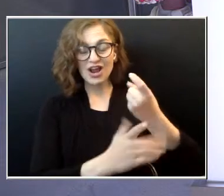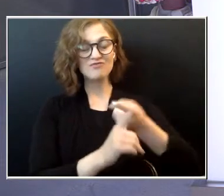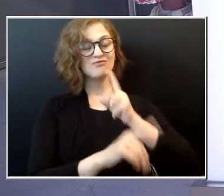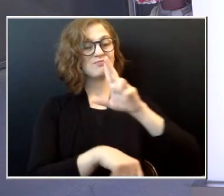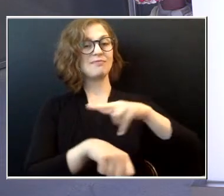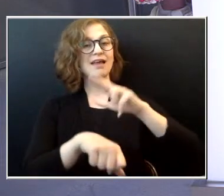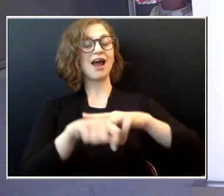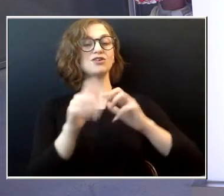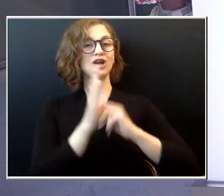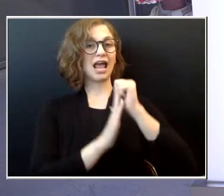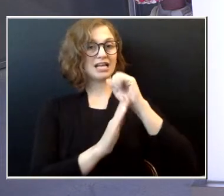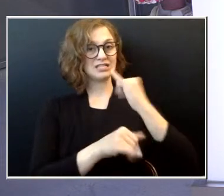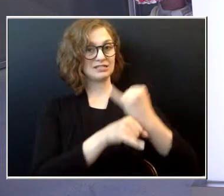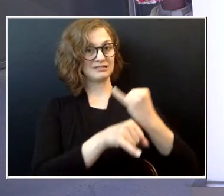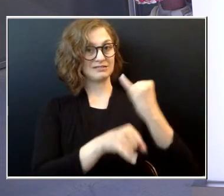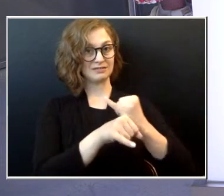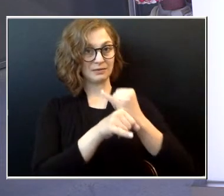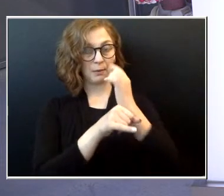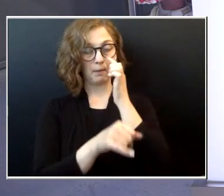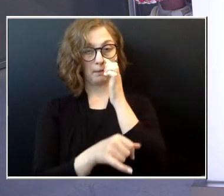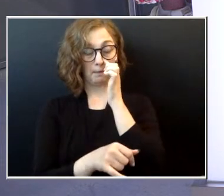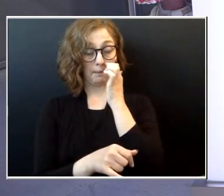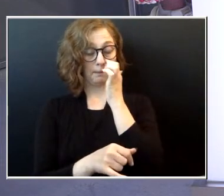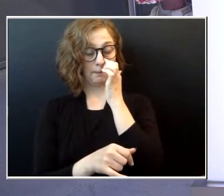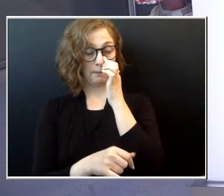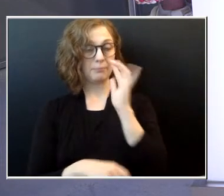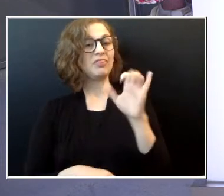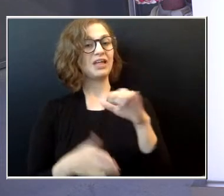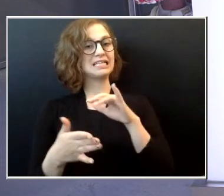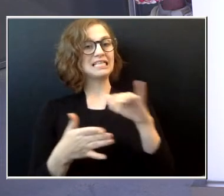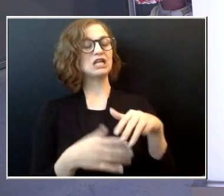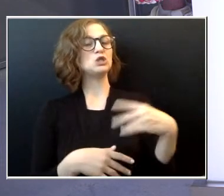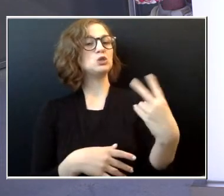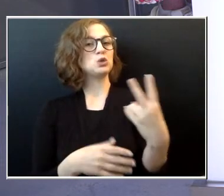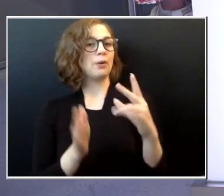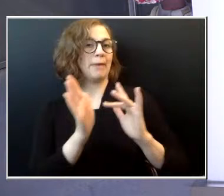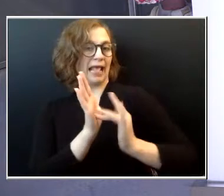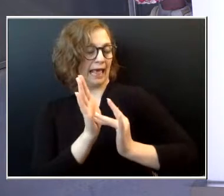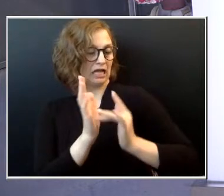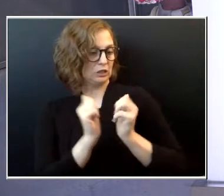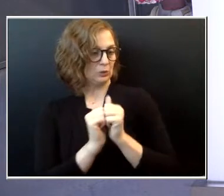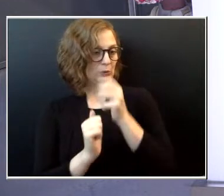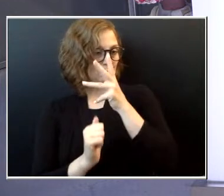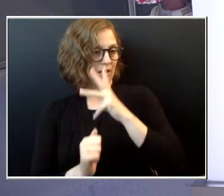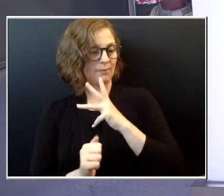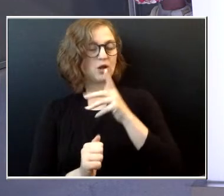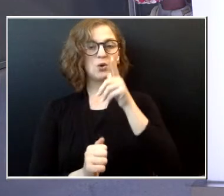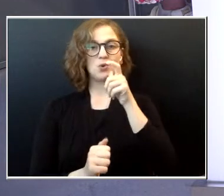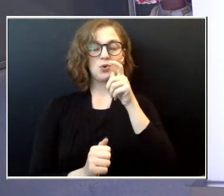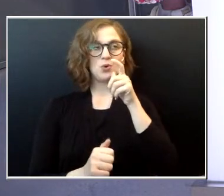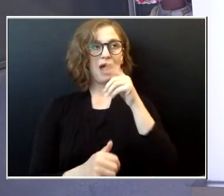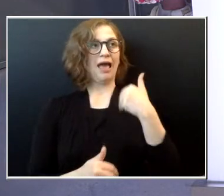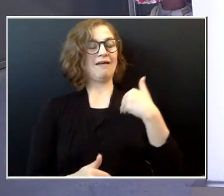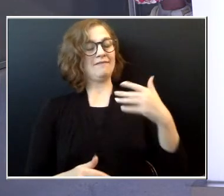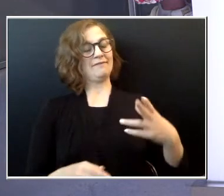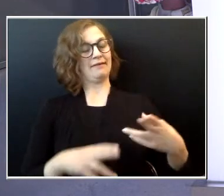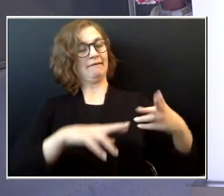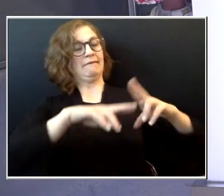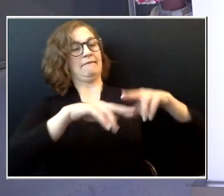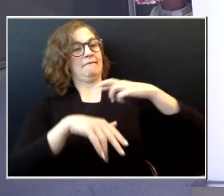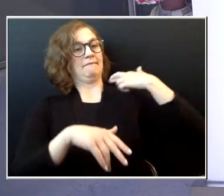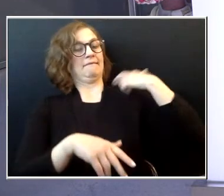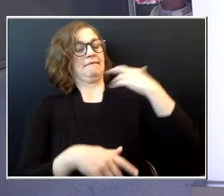is a study of 2 medications in women who are at increased risk for developing breast cancer and are experiencing menopausal